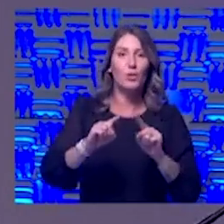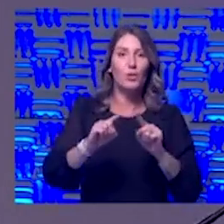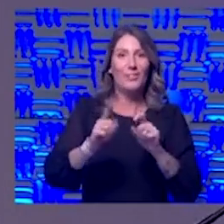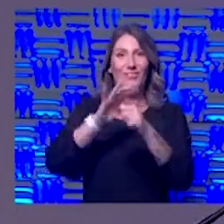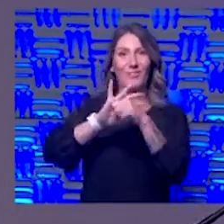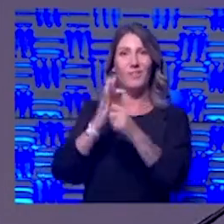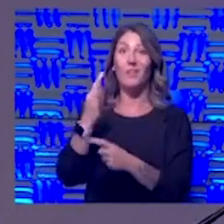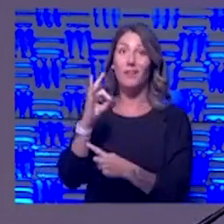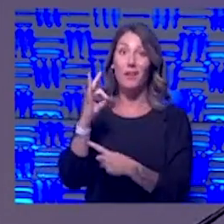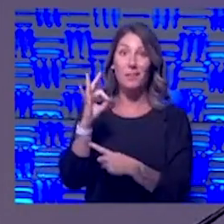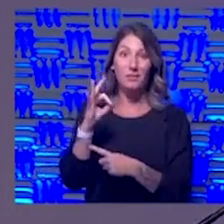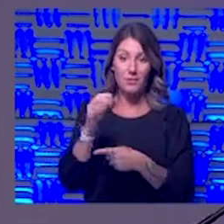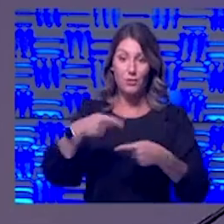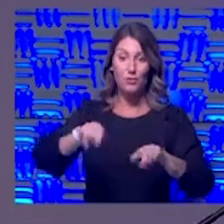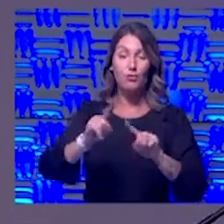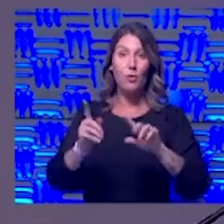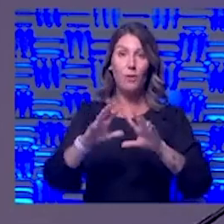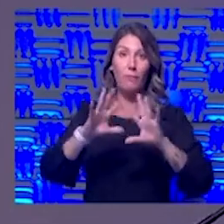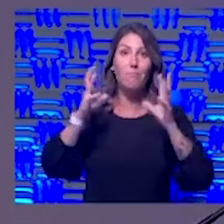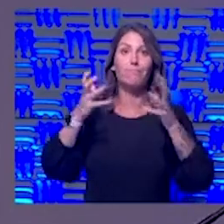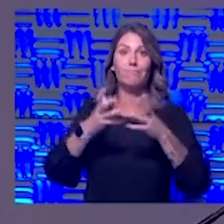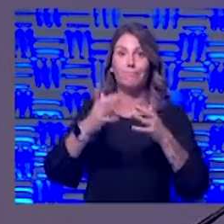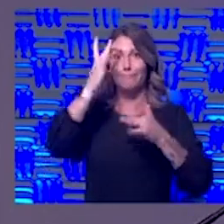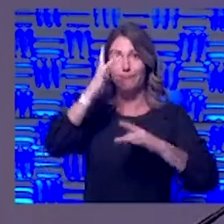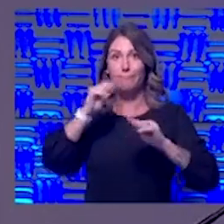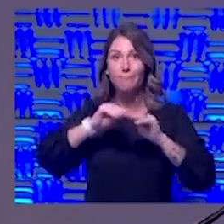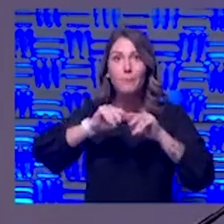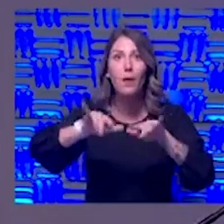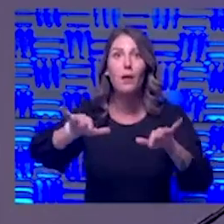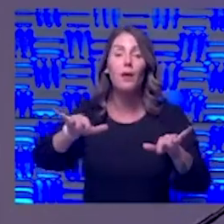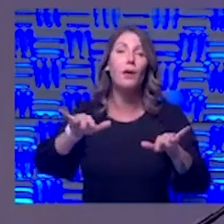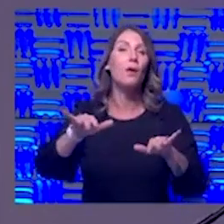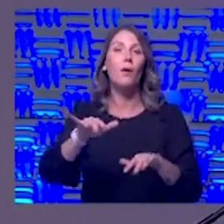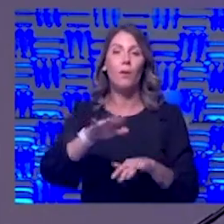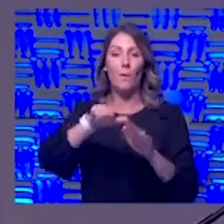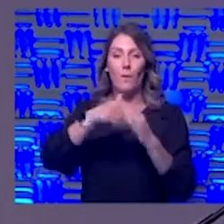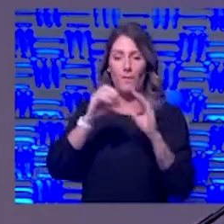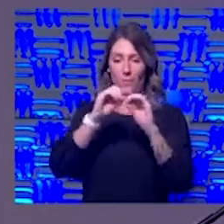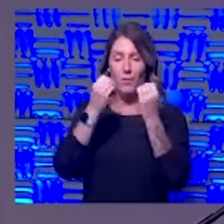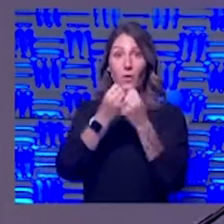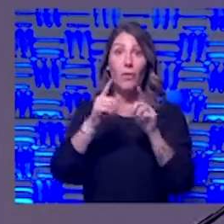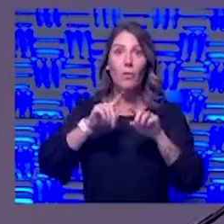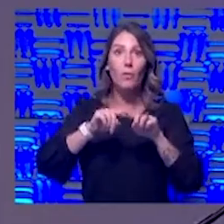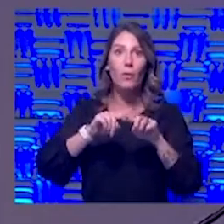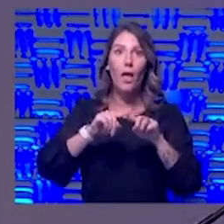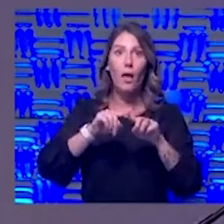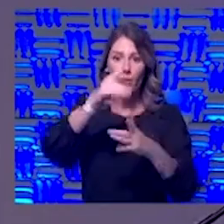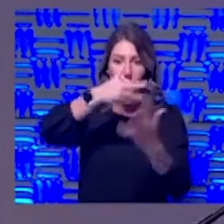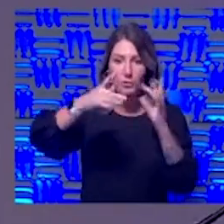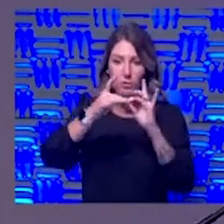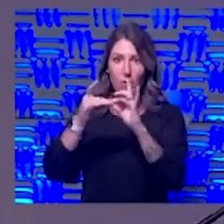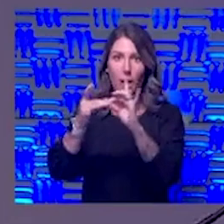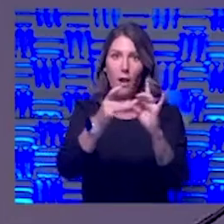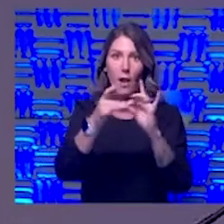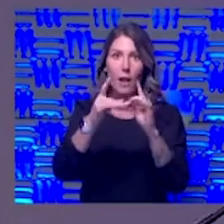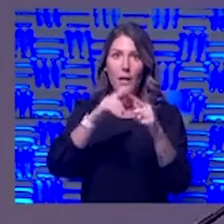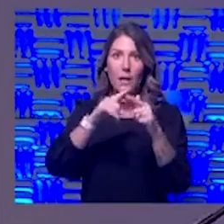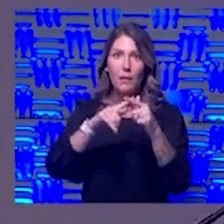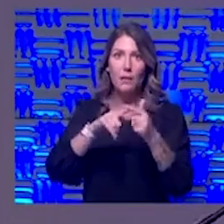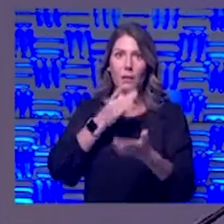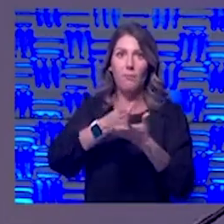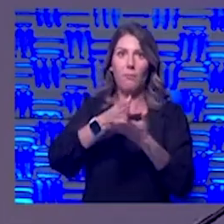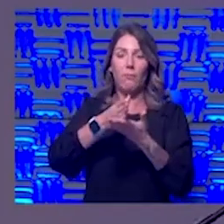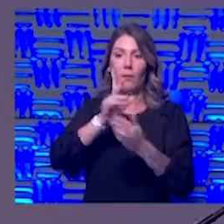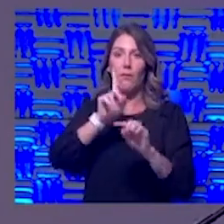and in this pandemic, is those organizations that rely on these social connections, and now all of a sudden we can't meet